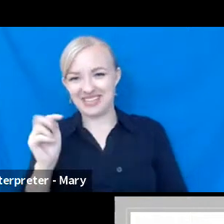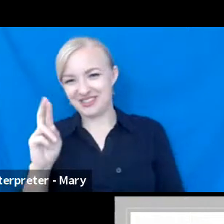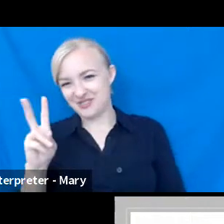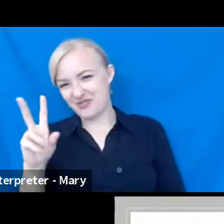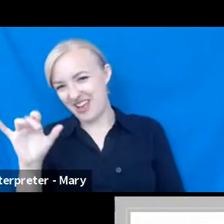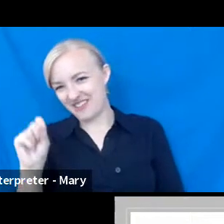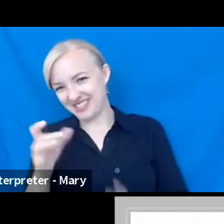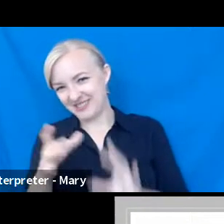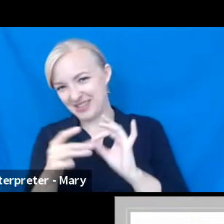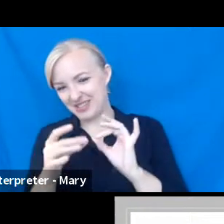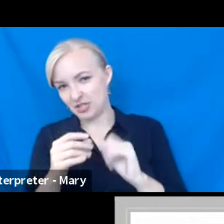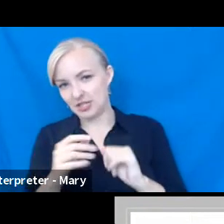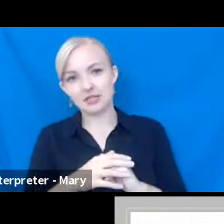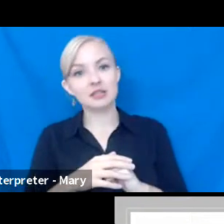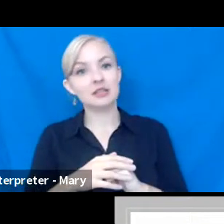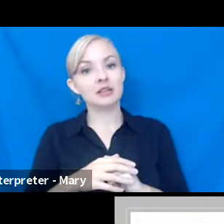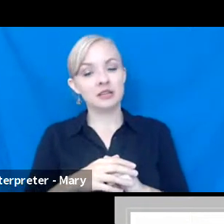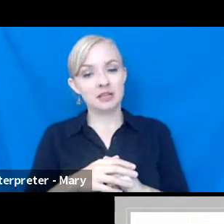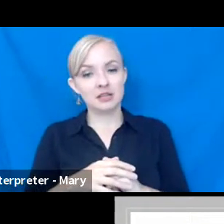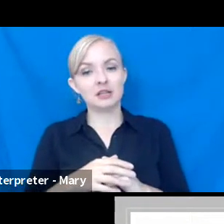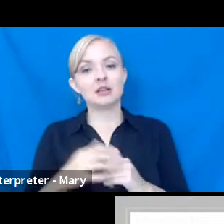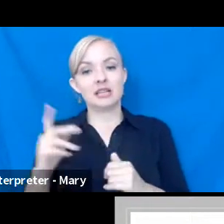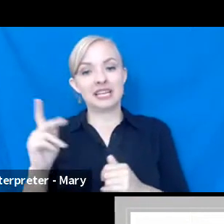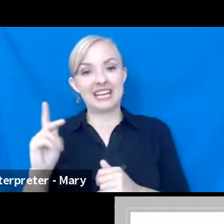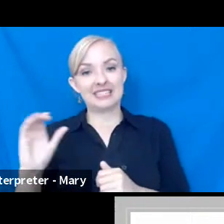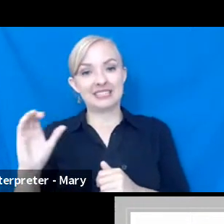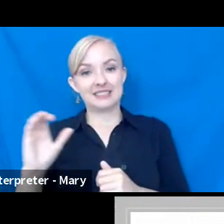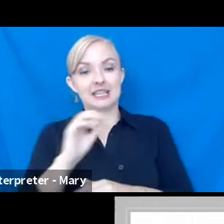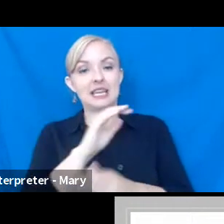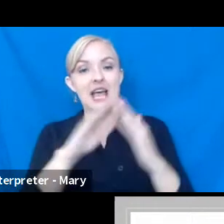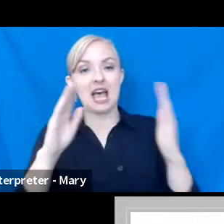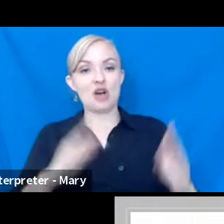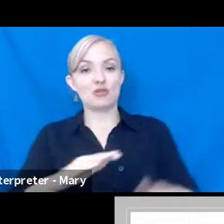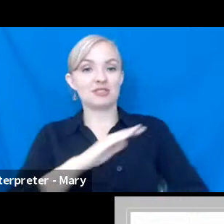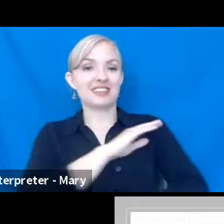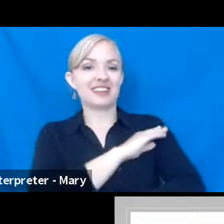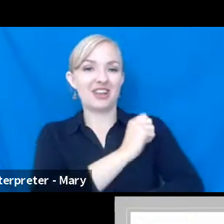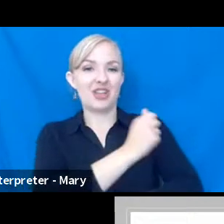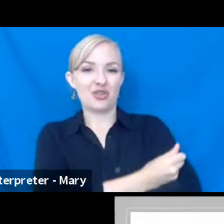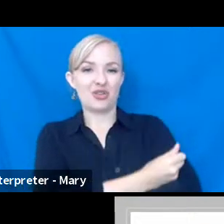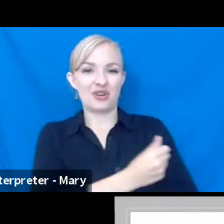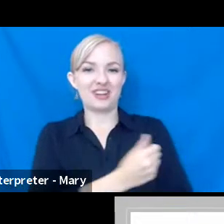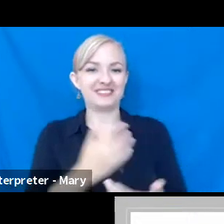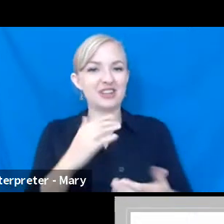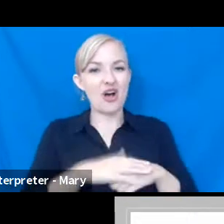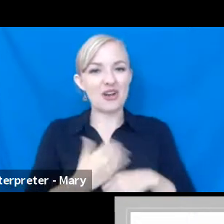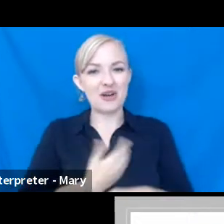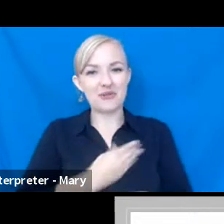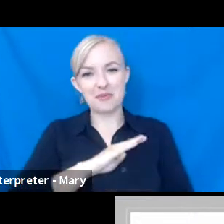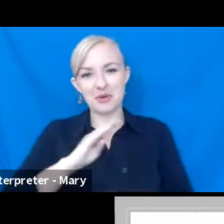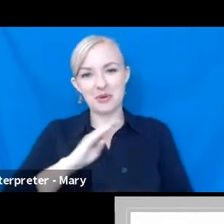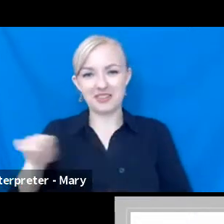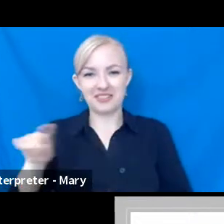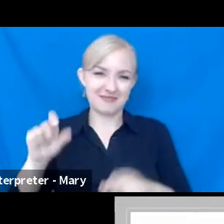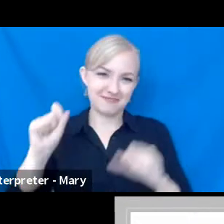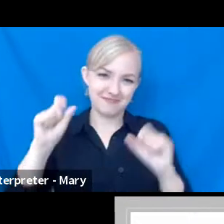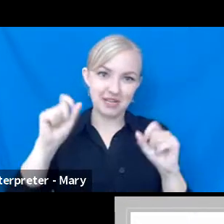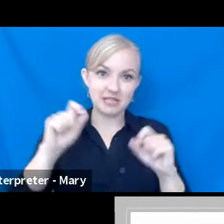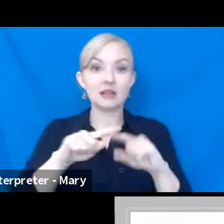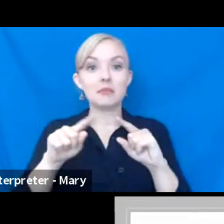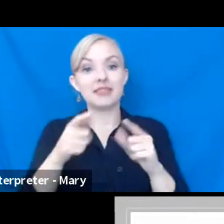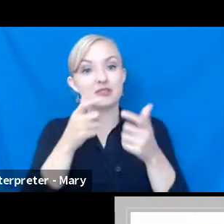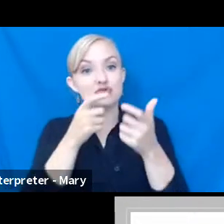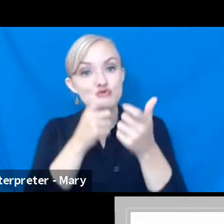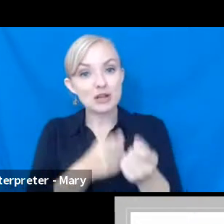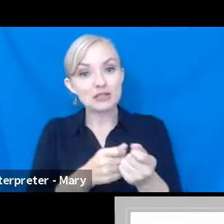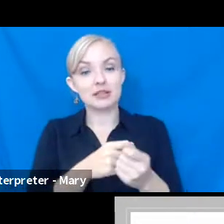this, the Kansas City Housing Authority is on our board, and they're a terrific housing authority. But these trusted